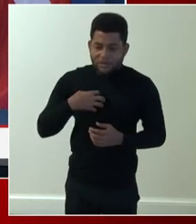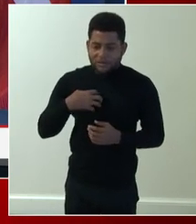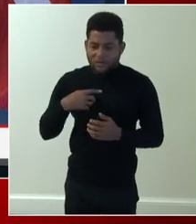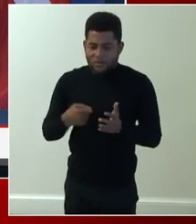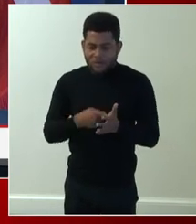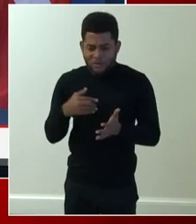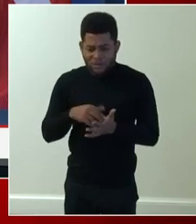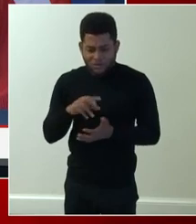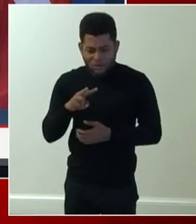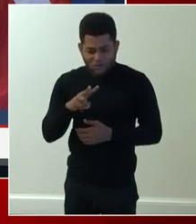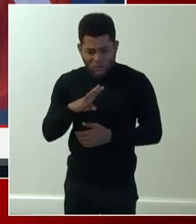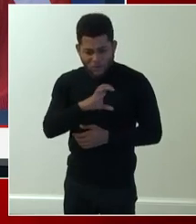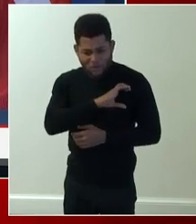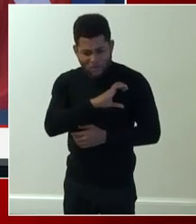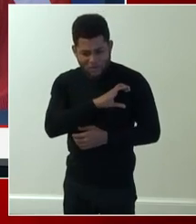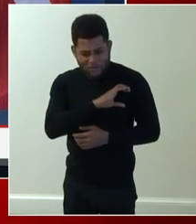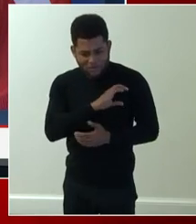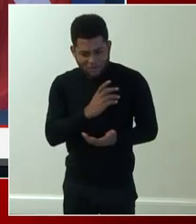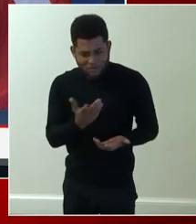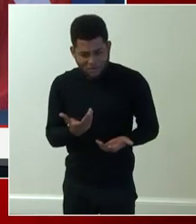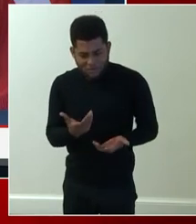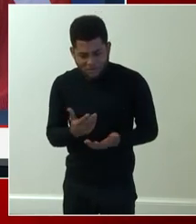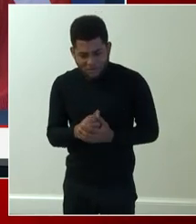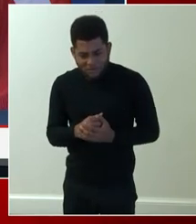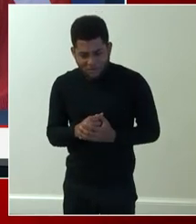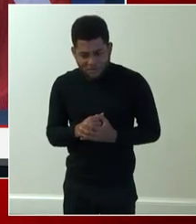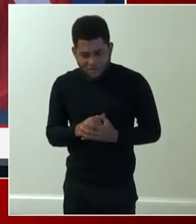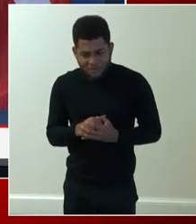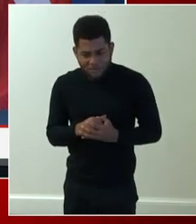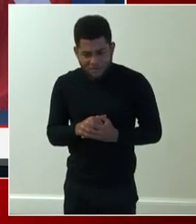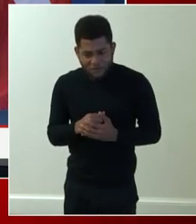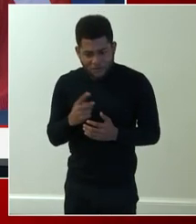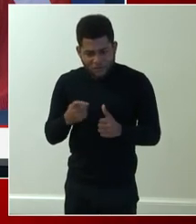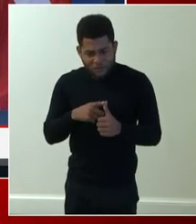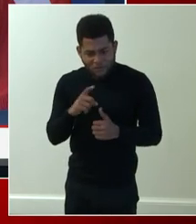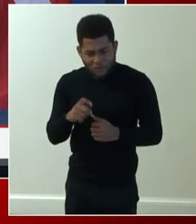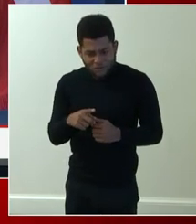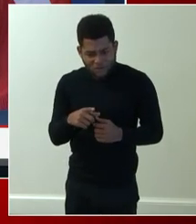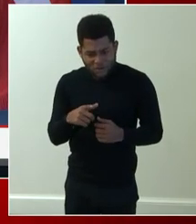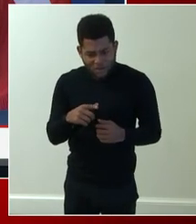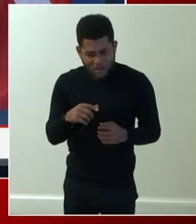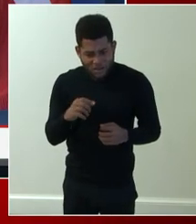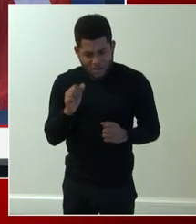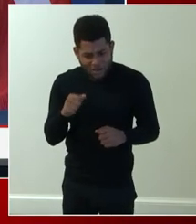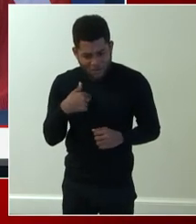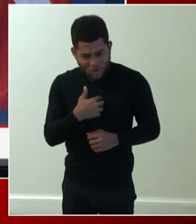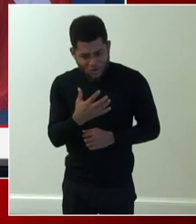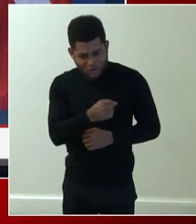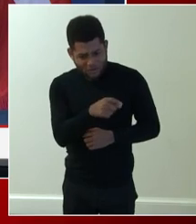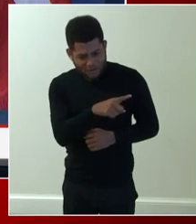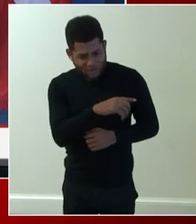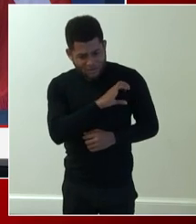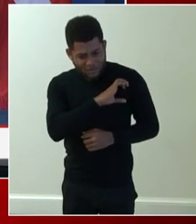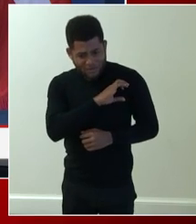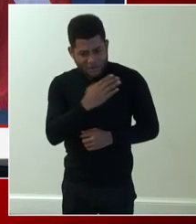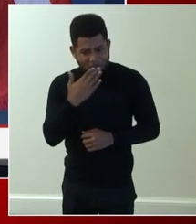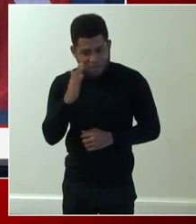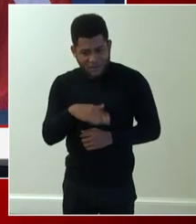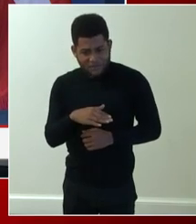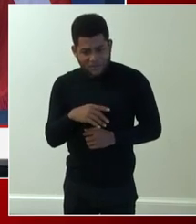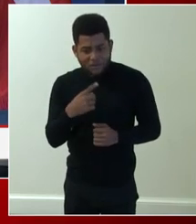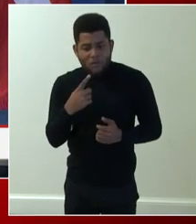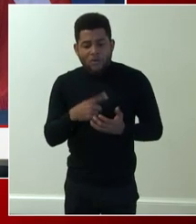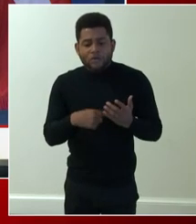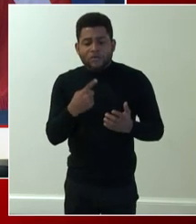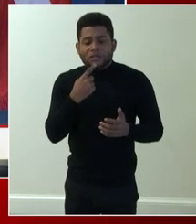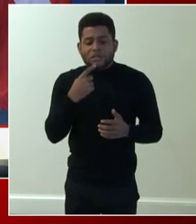24 officers, I think the first blush reaction from all of them is, yeah, we don't want those guys with a badge and a gun. I mean, what do you say to the residents?